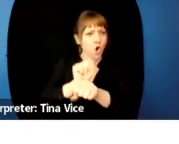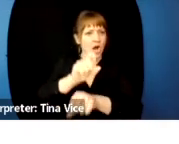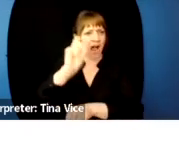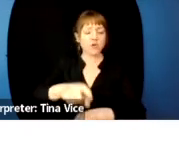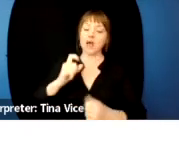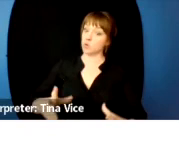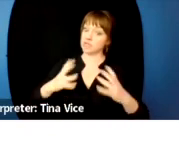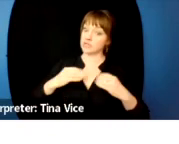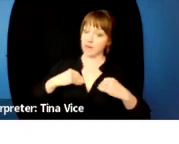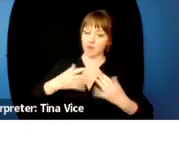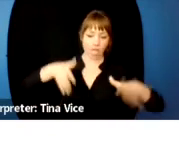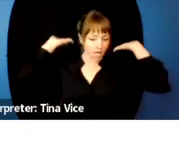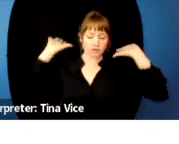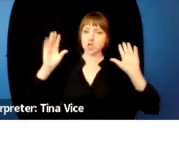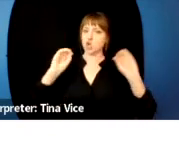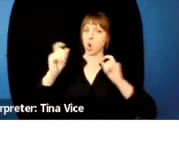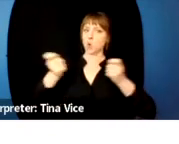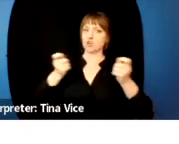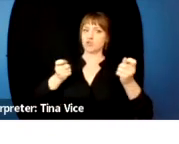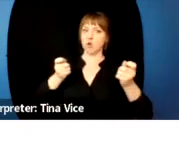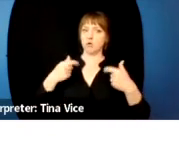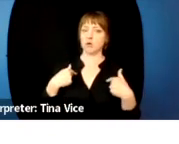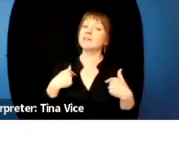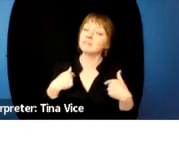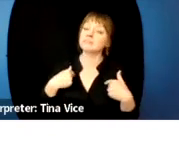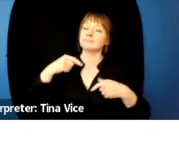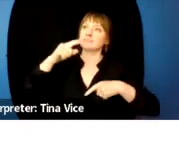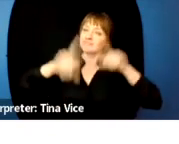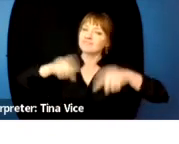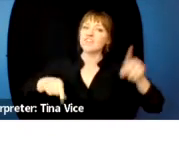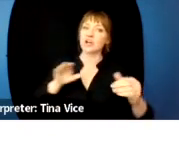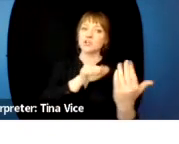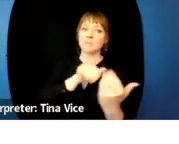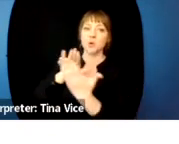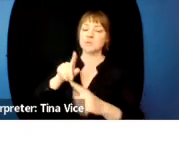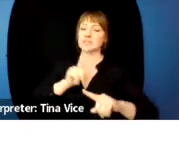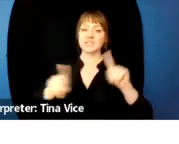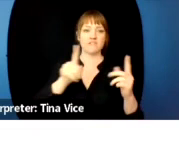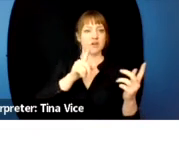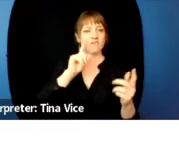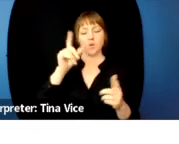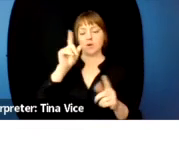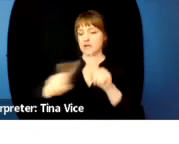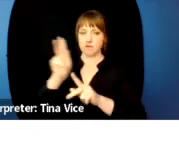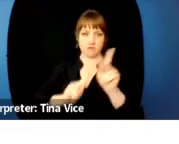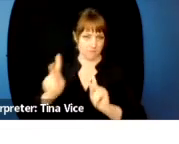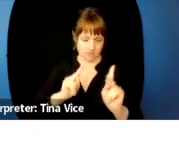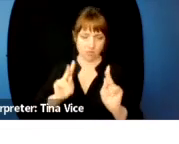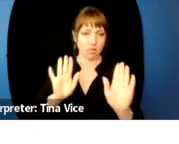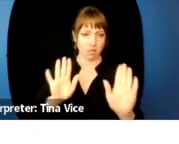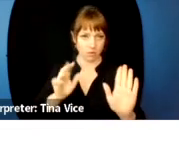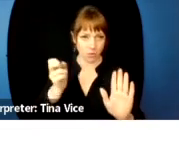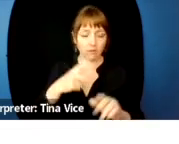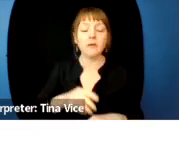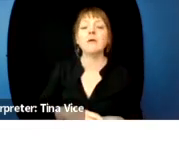this. Lots of things work for different people. So if we have someone who finds themselves in a recovery community that doesn't fit